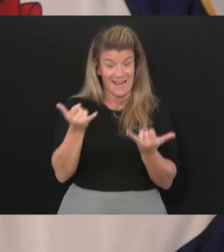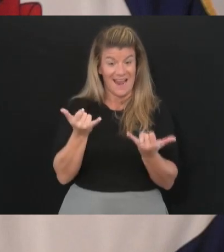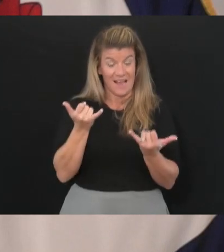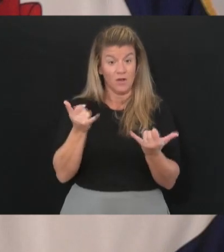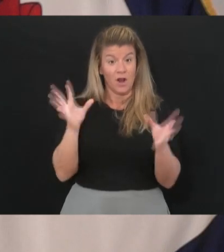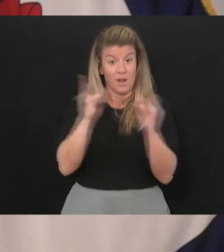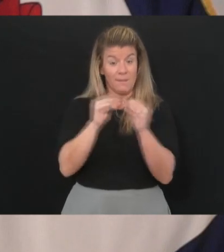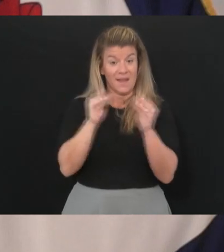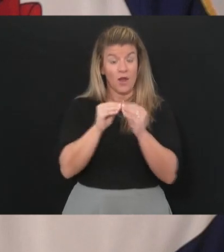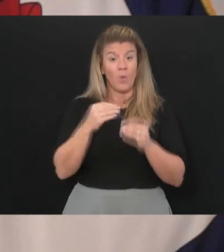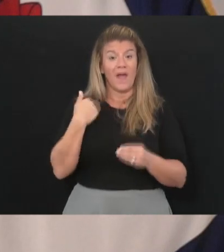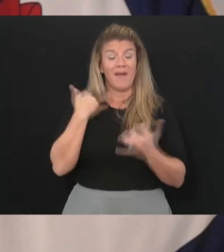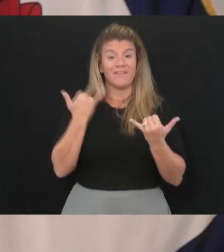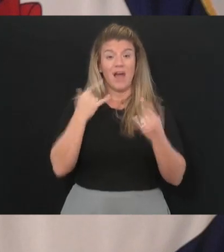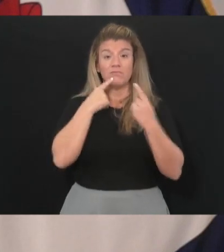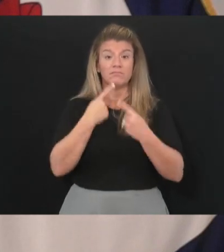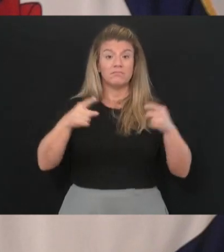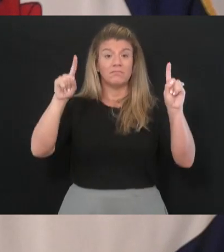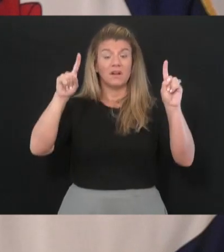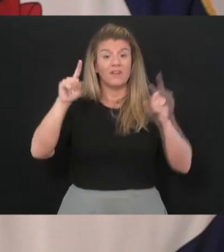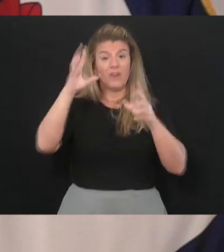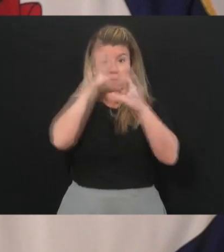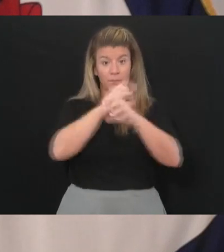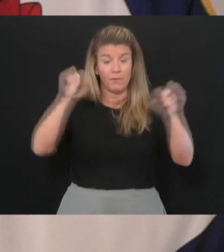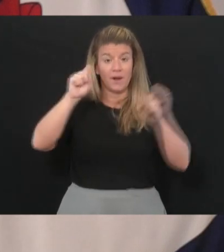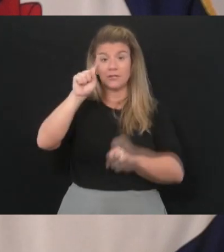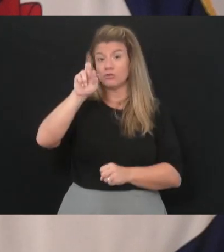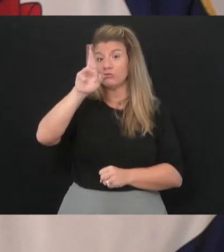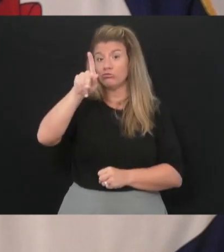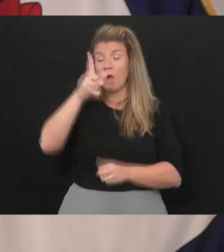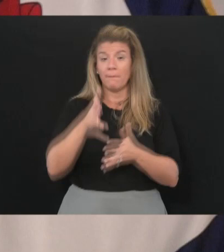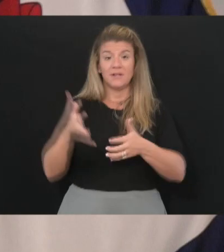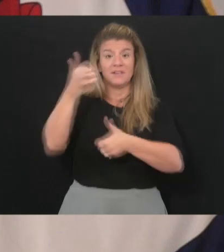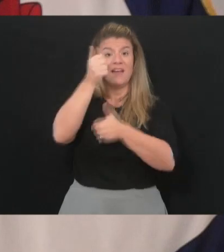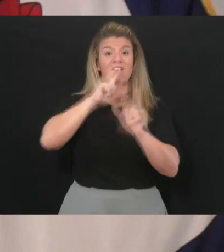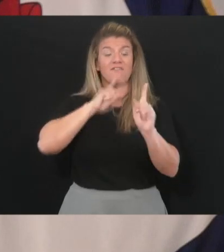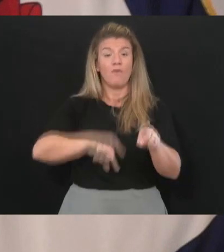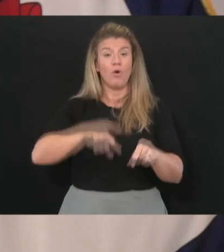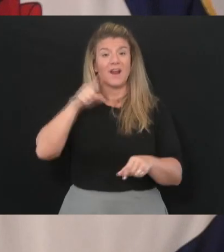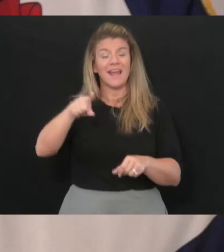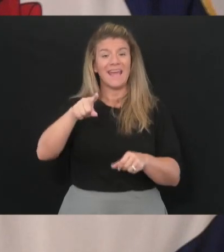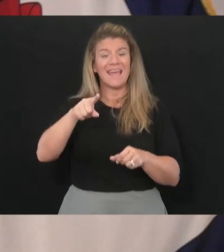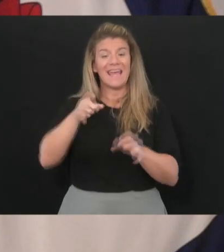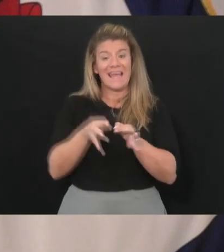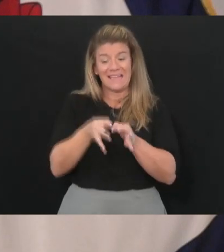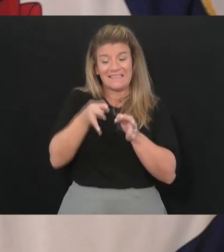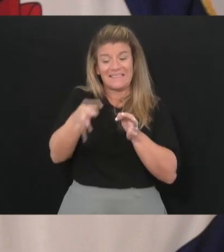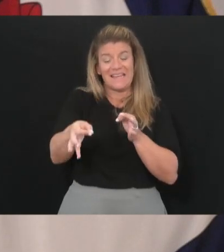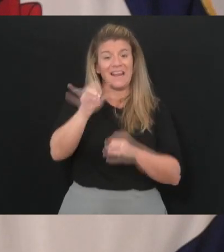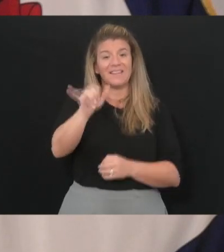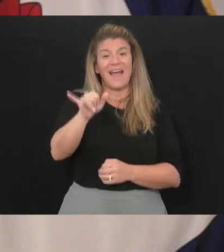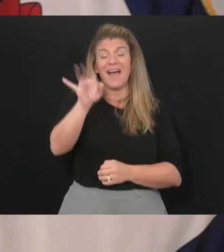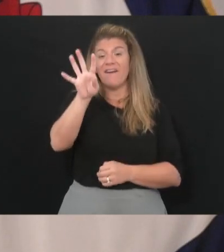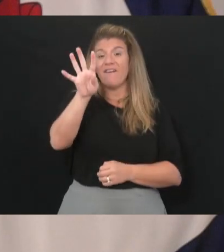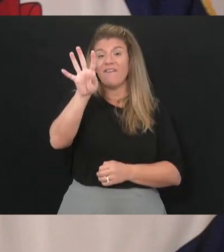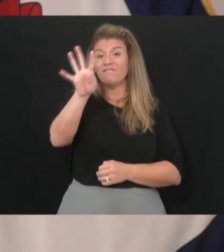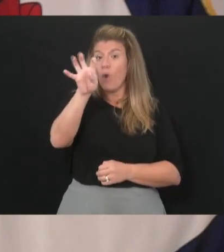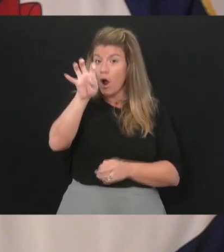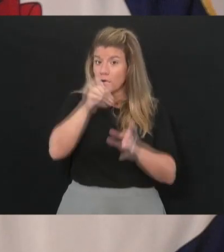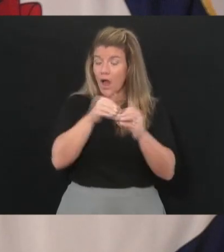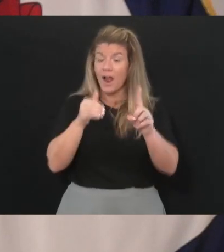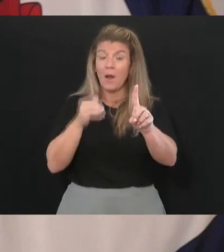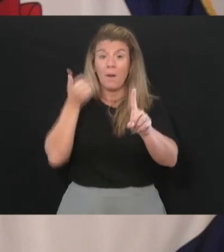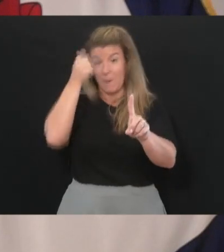President Trump. It extends the unemployment benefits to $400 a week, down from $600 but up